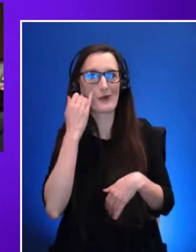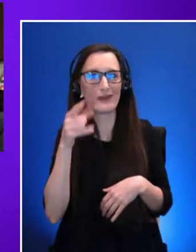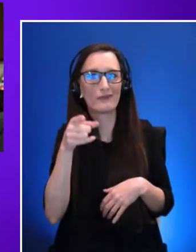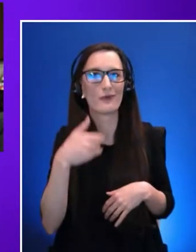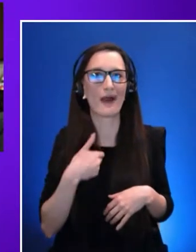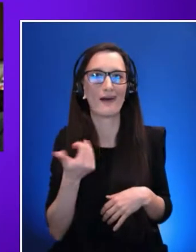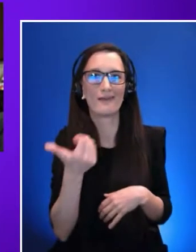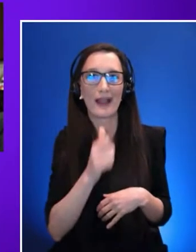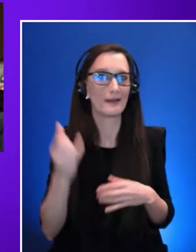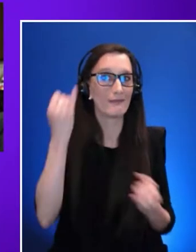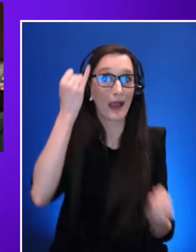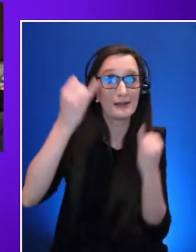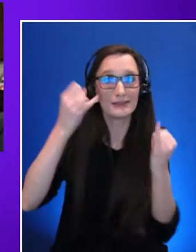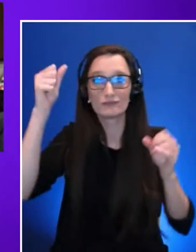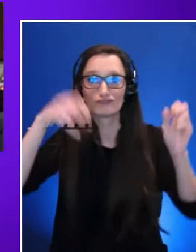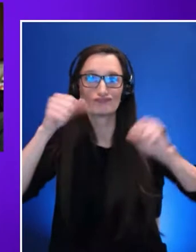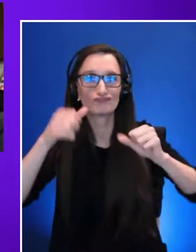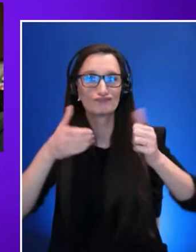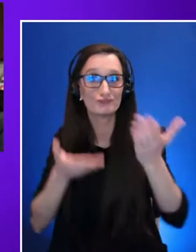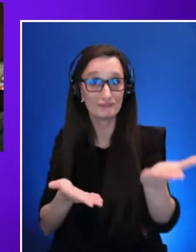ideas.